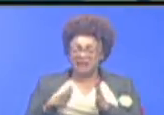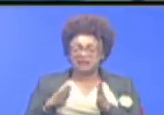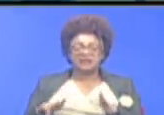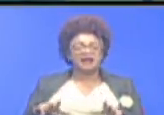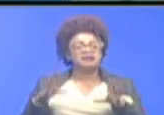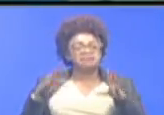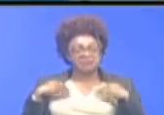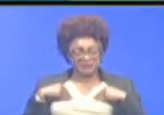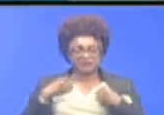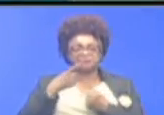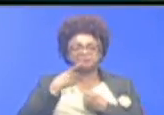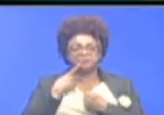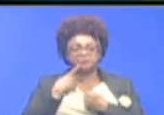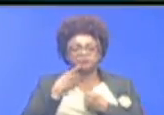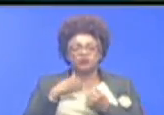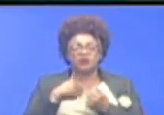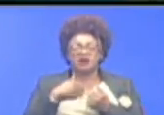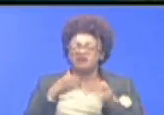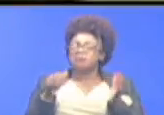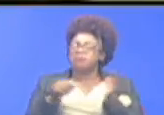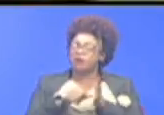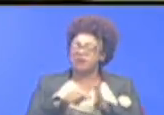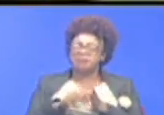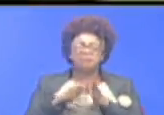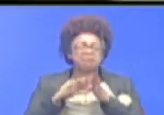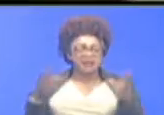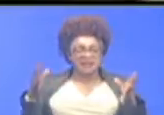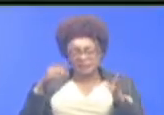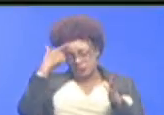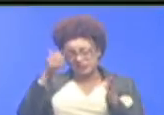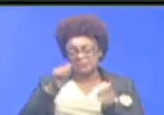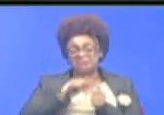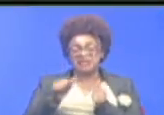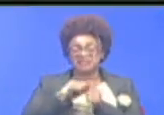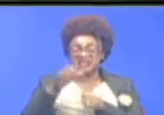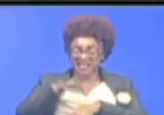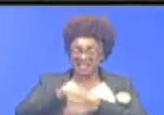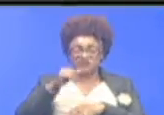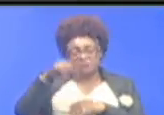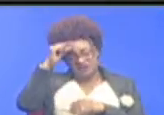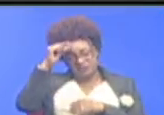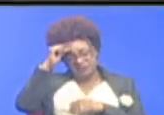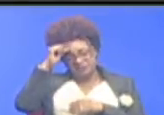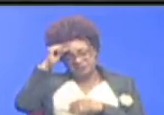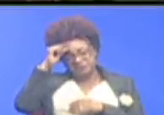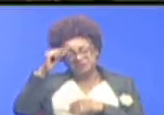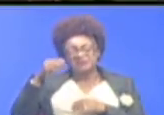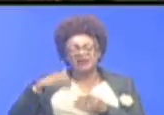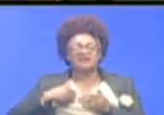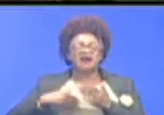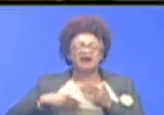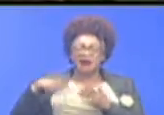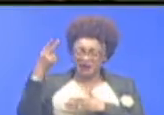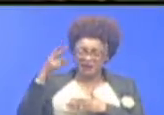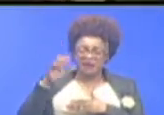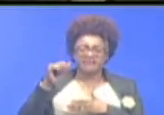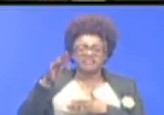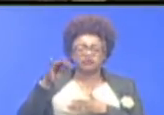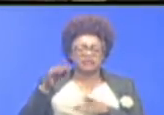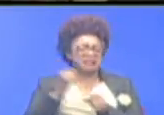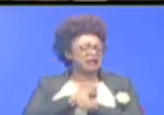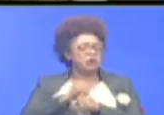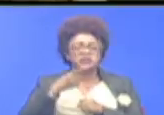and they say there's such a big problem because the maize they get from government is high with aflatoxins. Mm-hmm. But they can't speak these things out